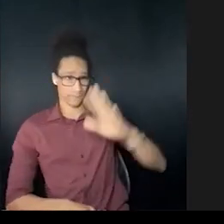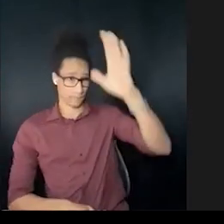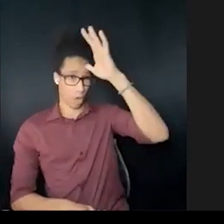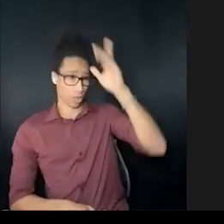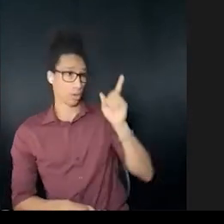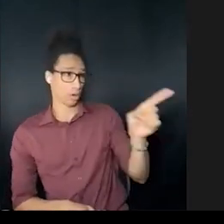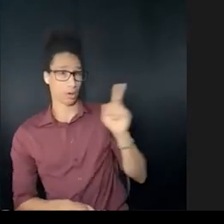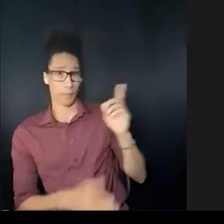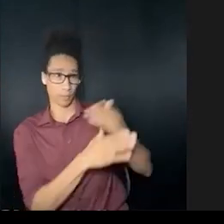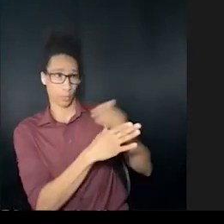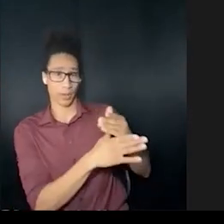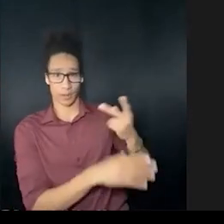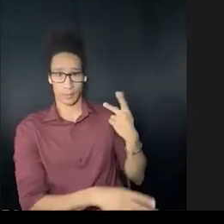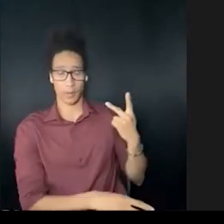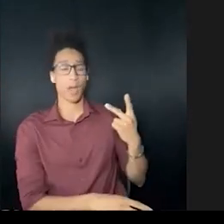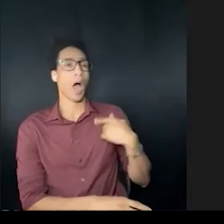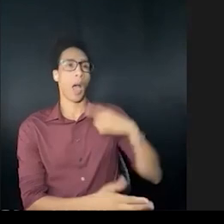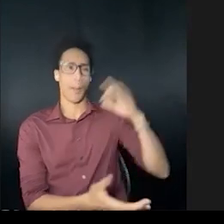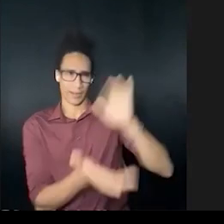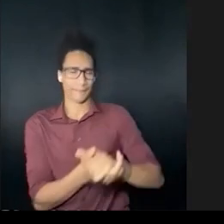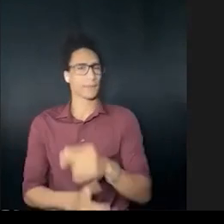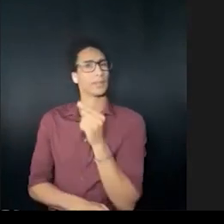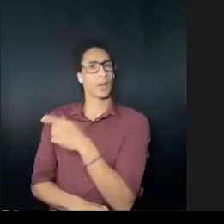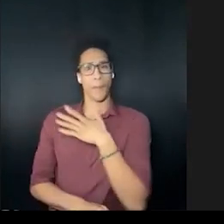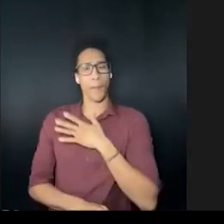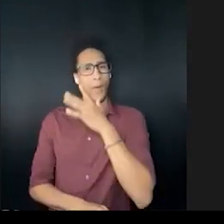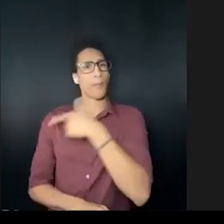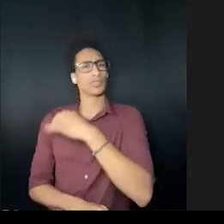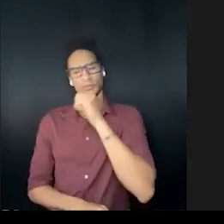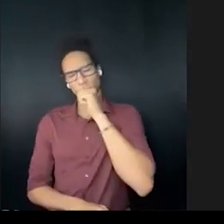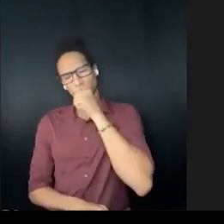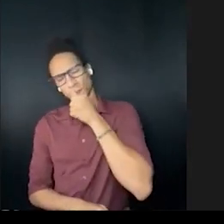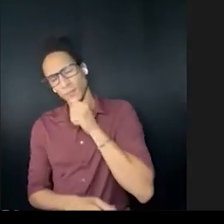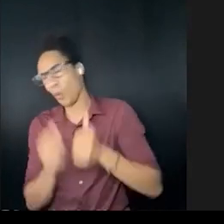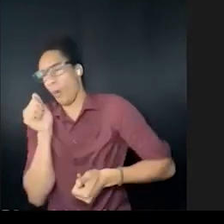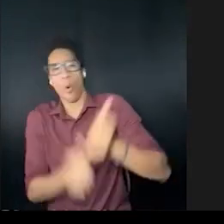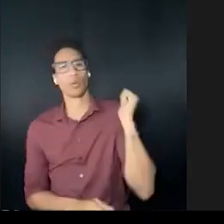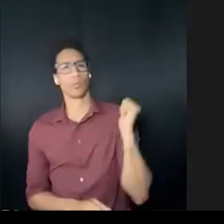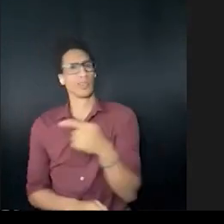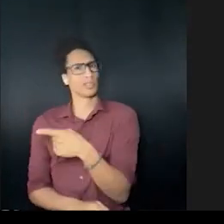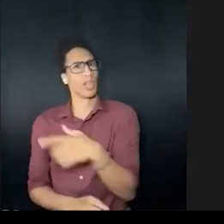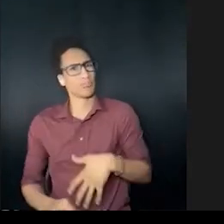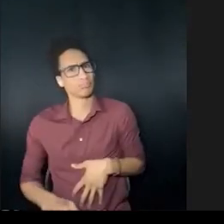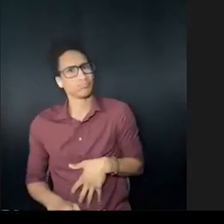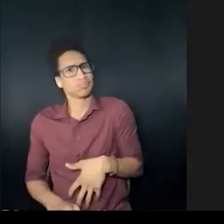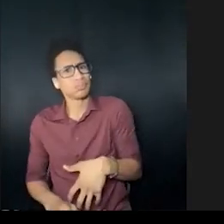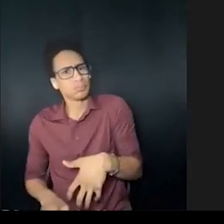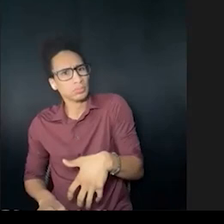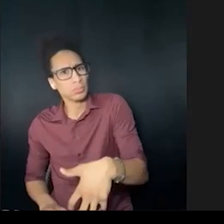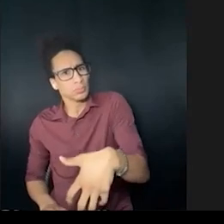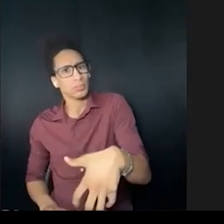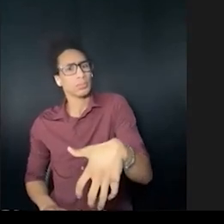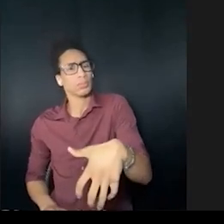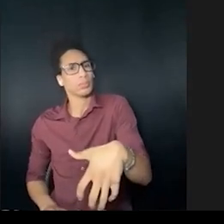the most. Mm-hmm. She carried my brother, and you know, she was, yeah,